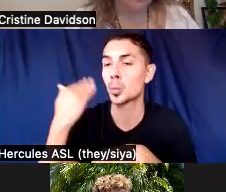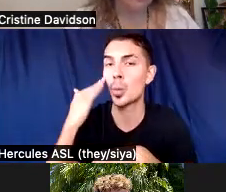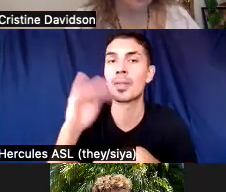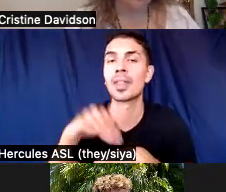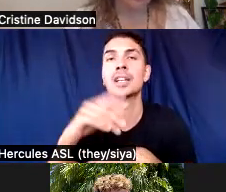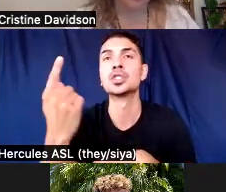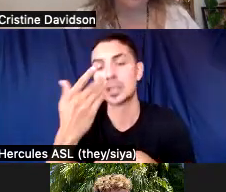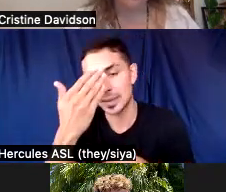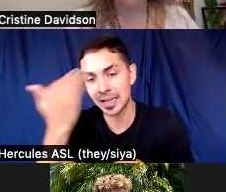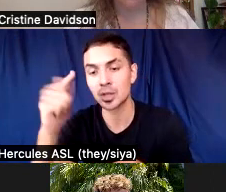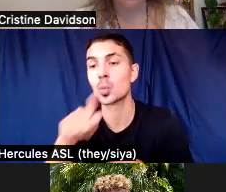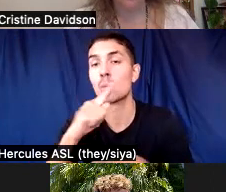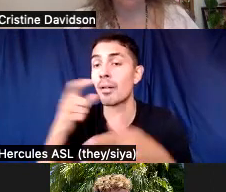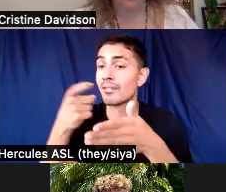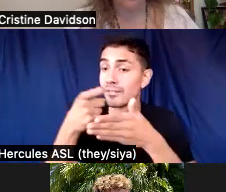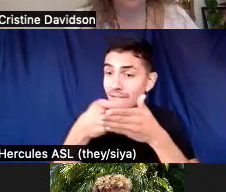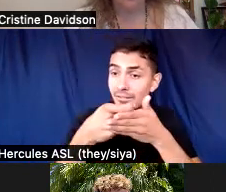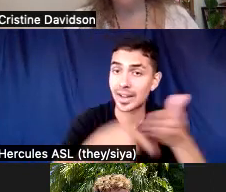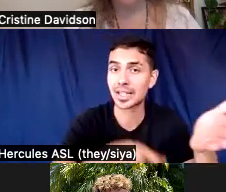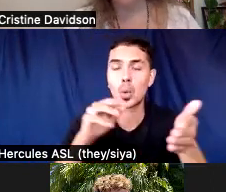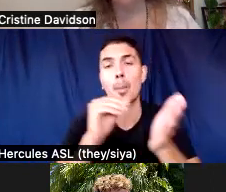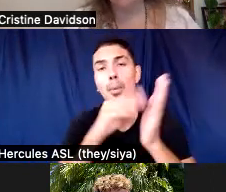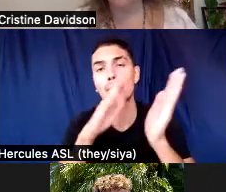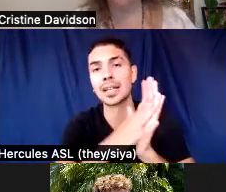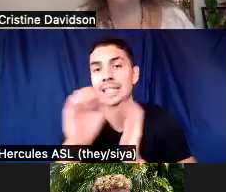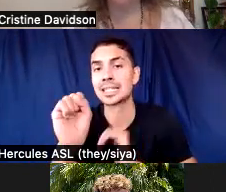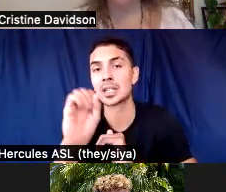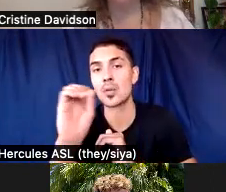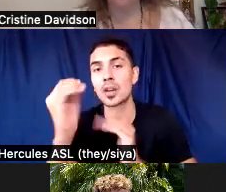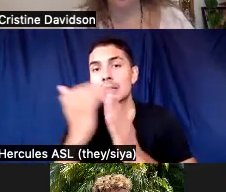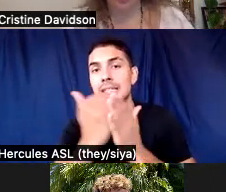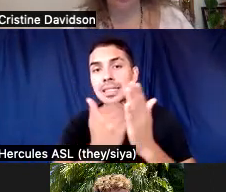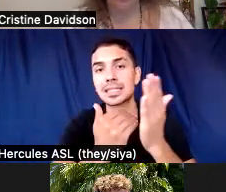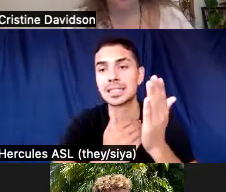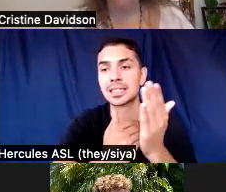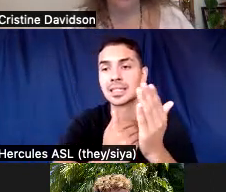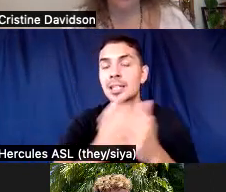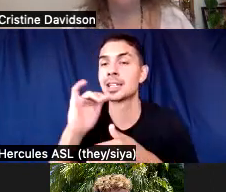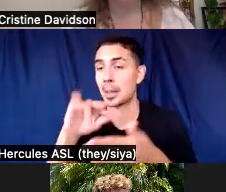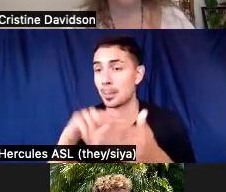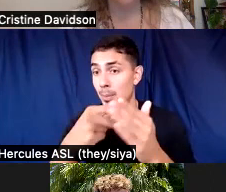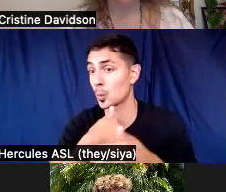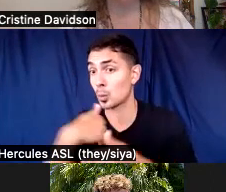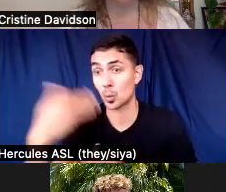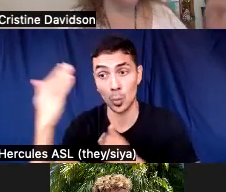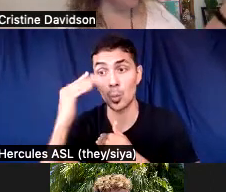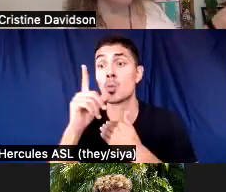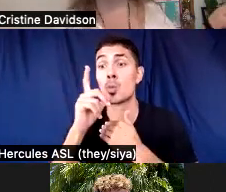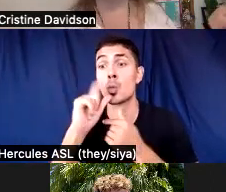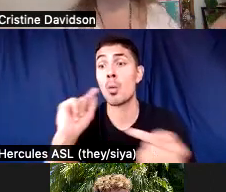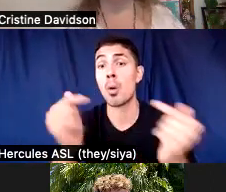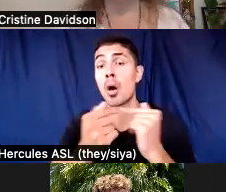were convicted or put on a sex offender registry list, that doesn't mean we know who our harm doers are, right? Because we know of